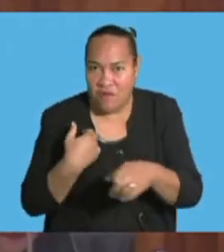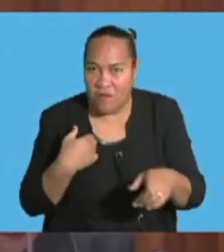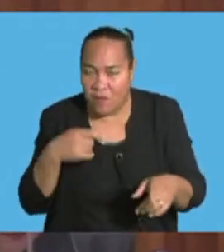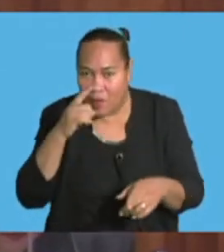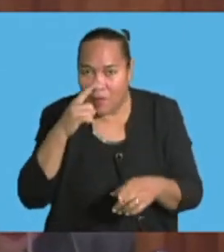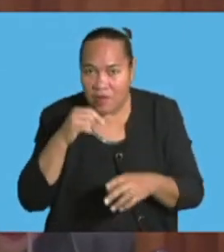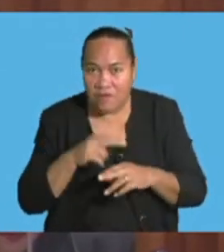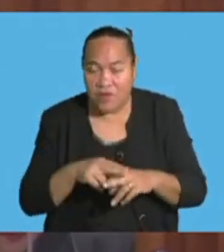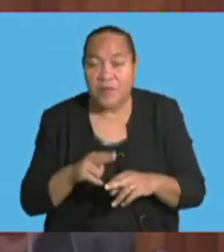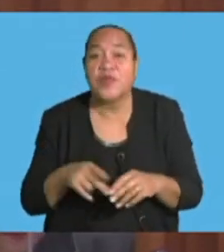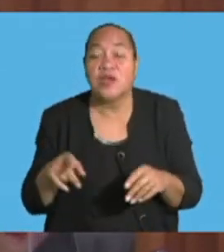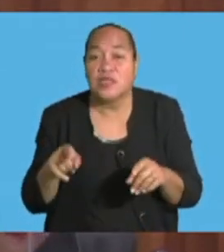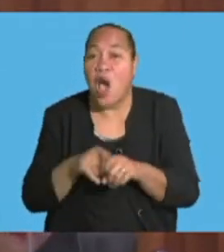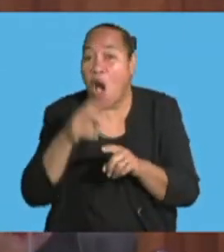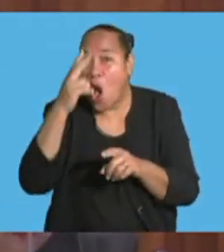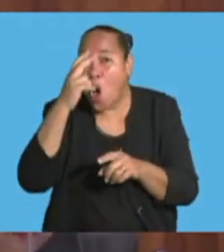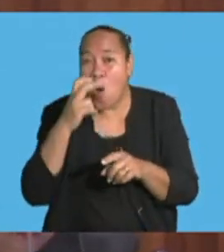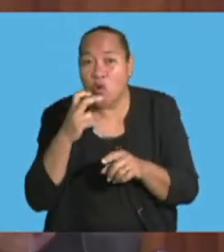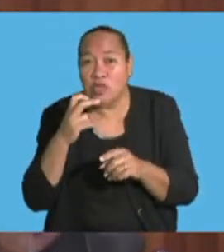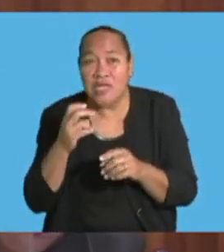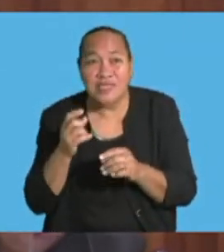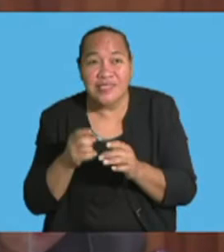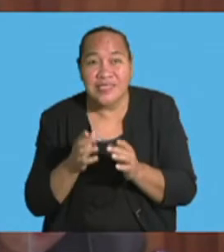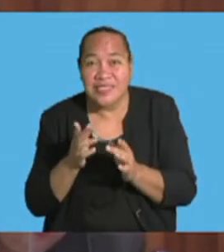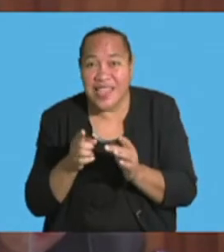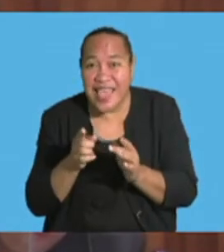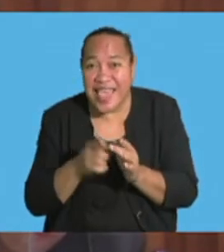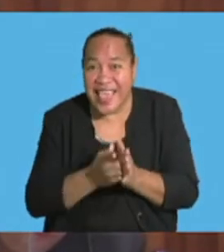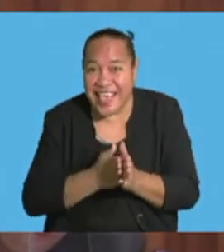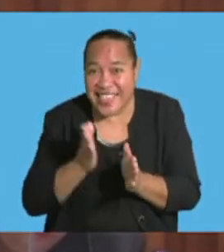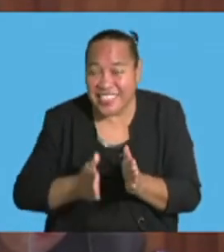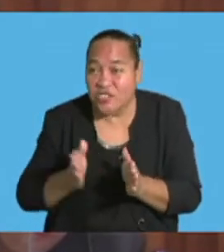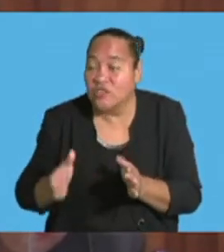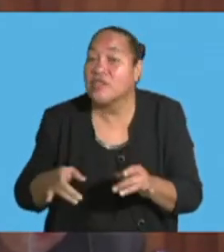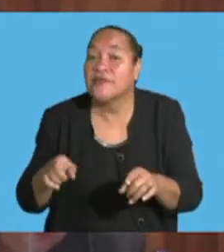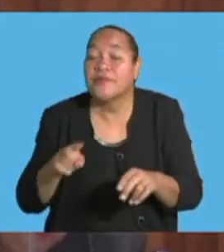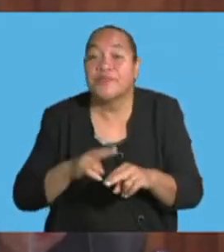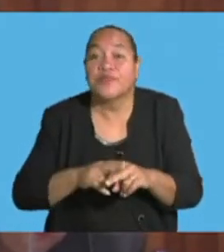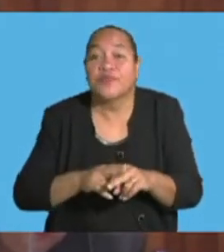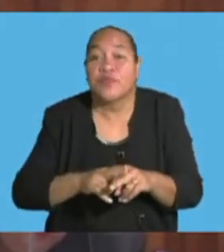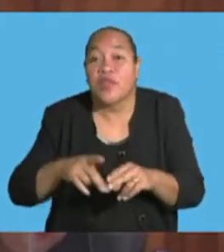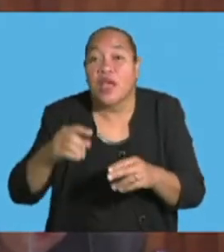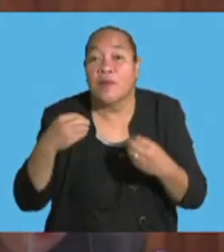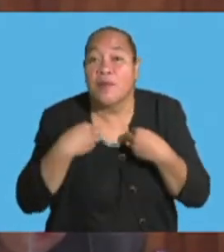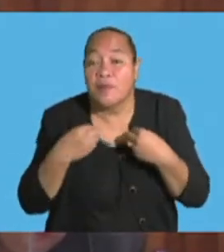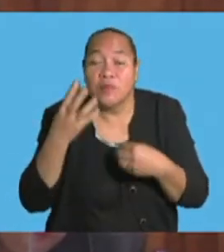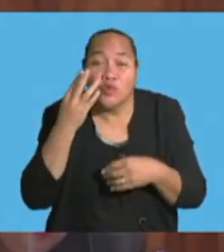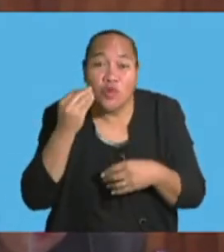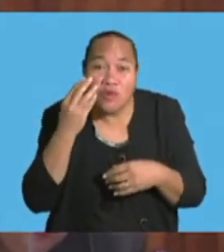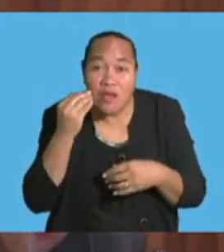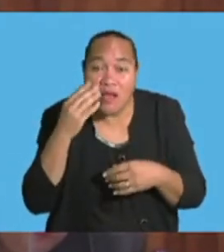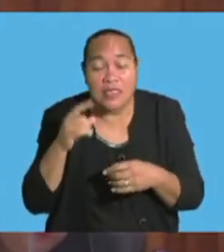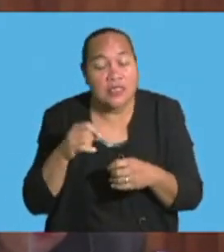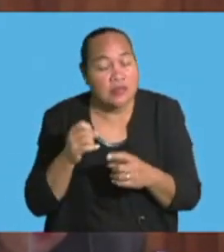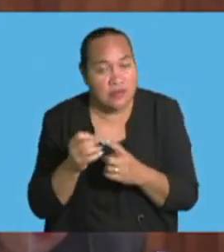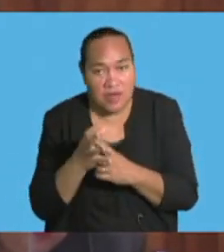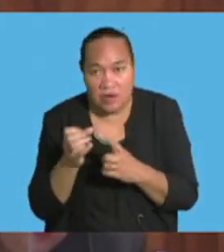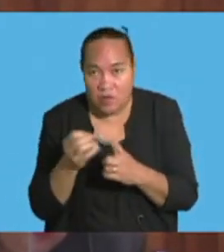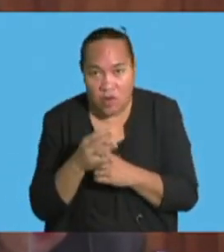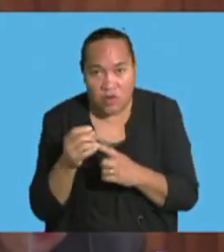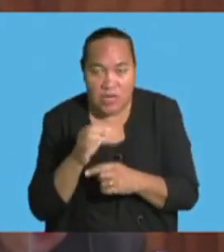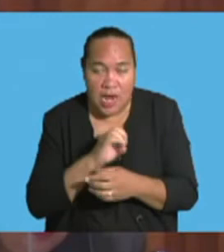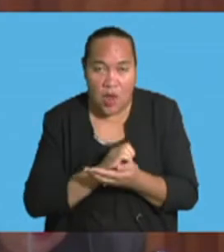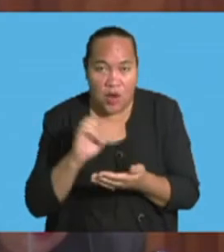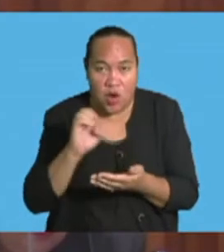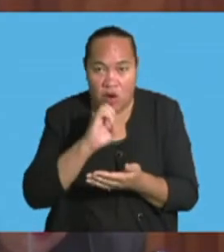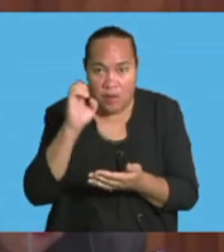our oldest industry, that is sugar industry, continues to play a pivotal role in our economy. Mr. Speaker,